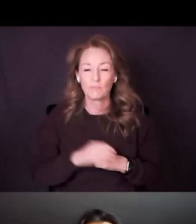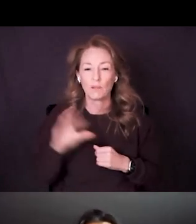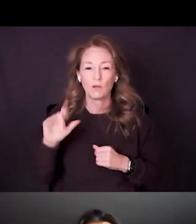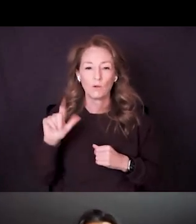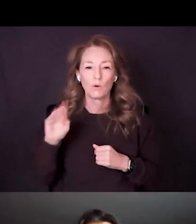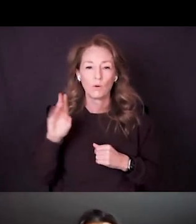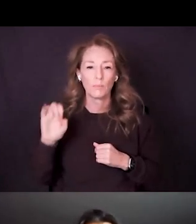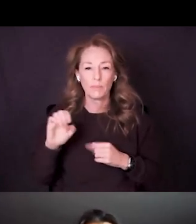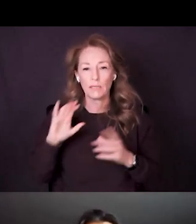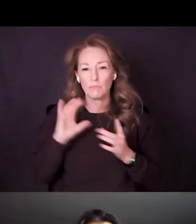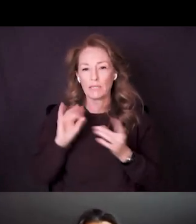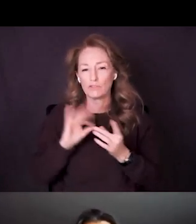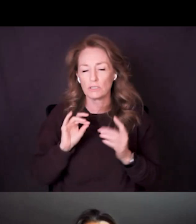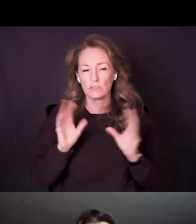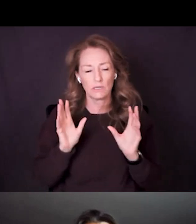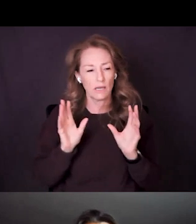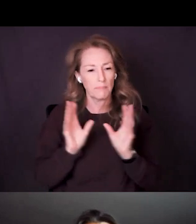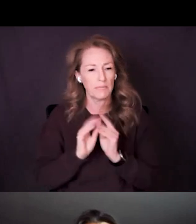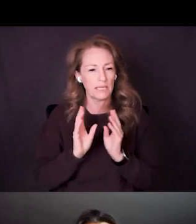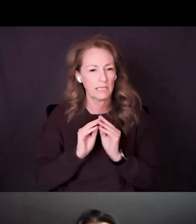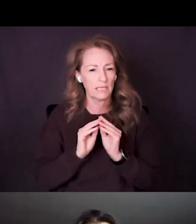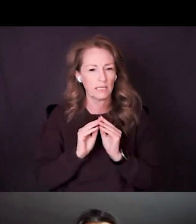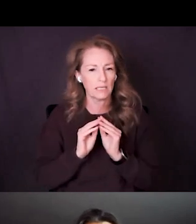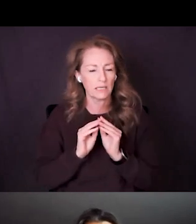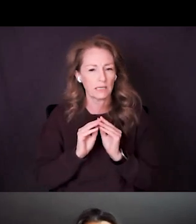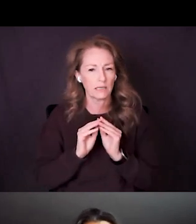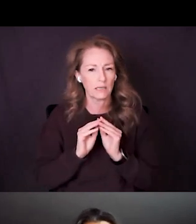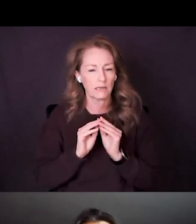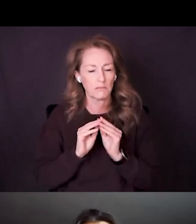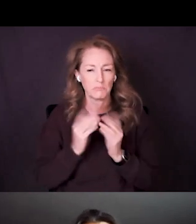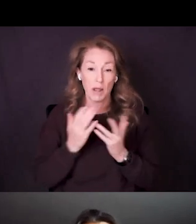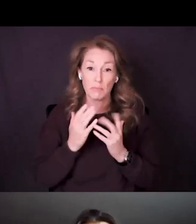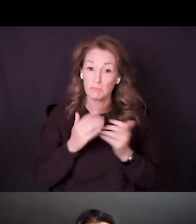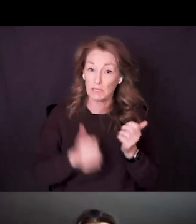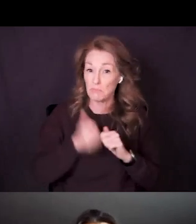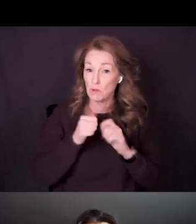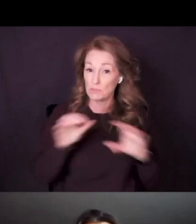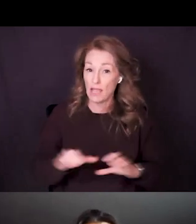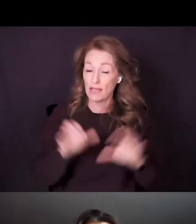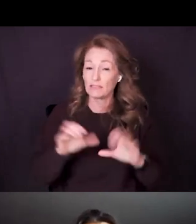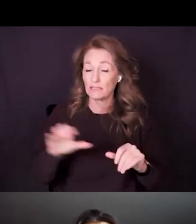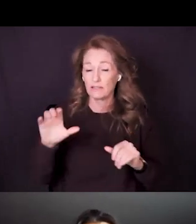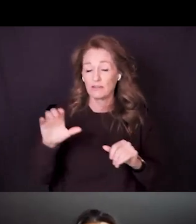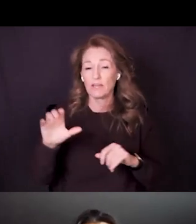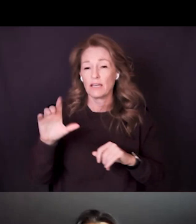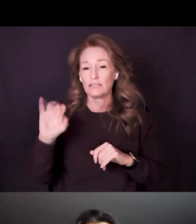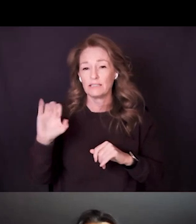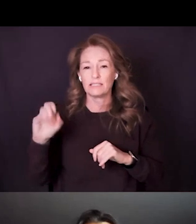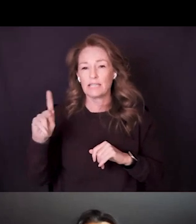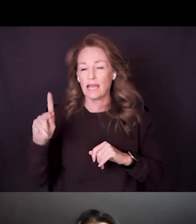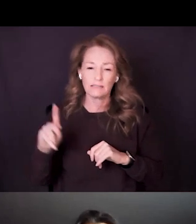meeting, probably one of the most active task forces of the National Action Alliance for Suicide